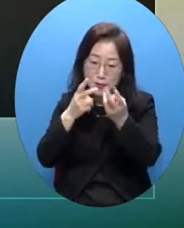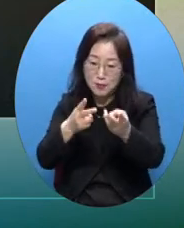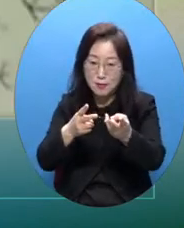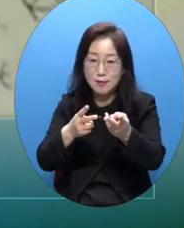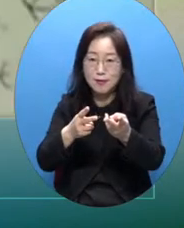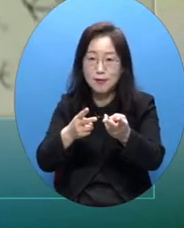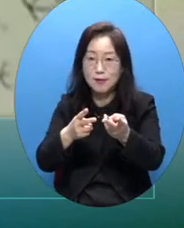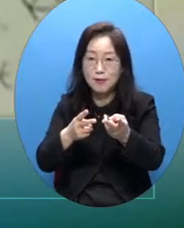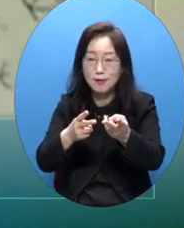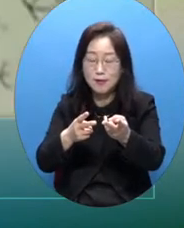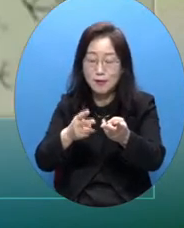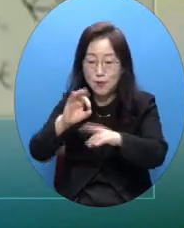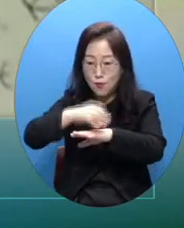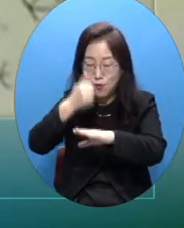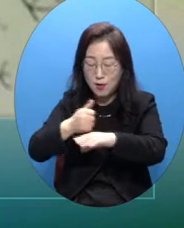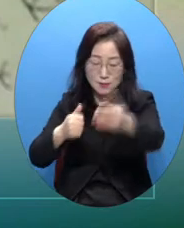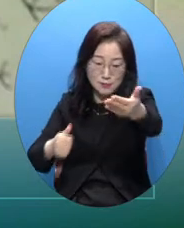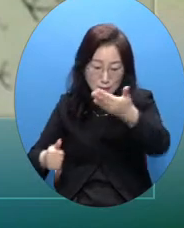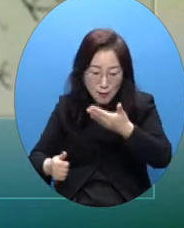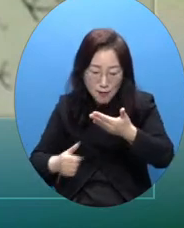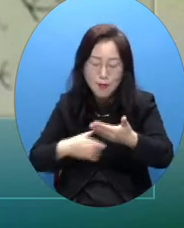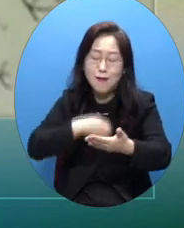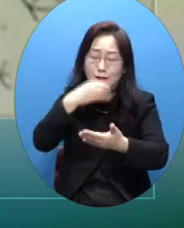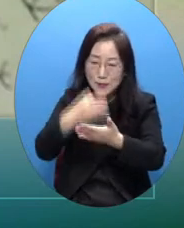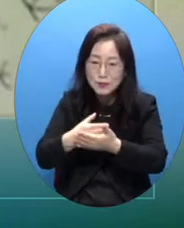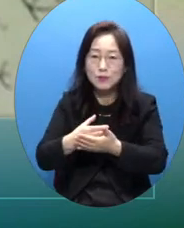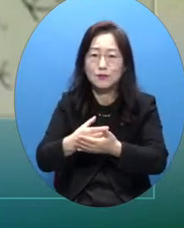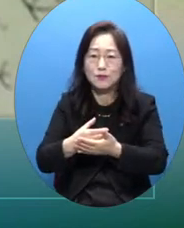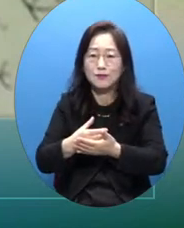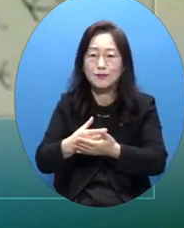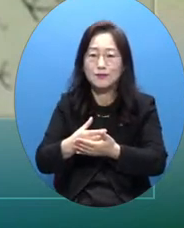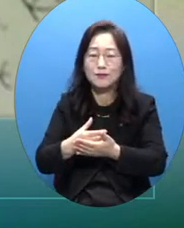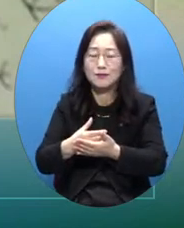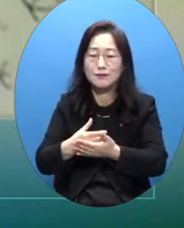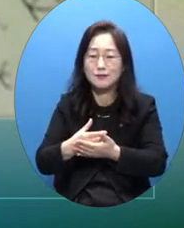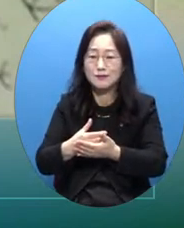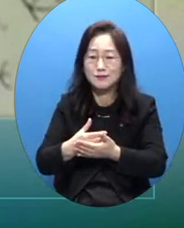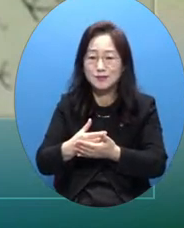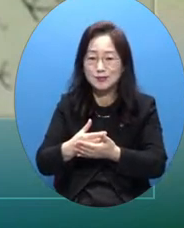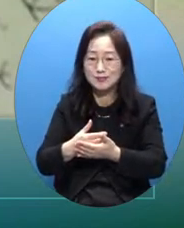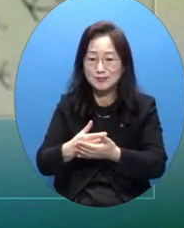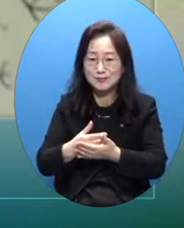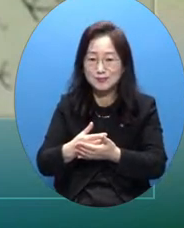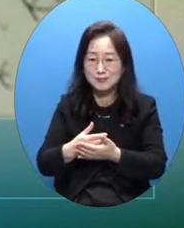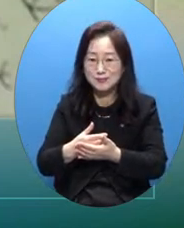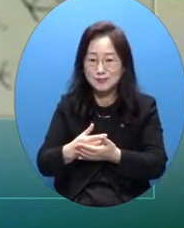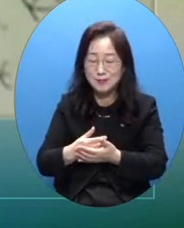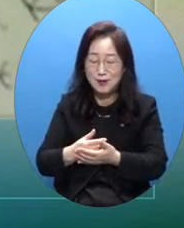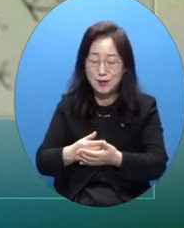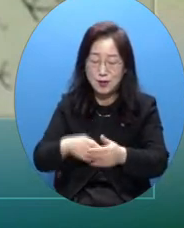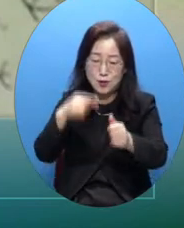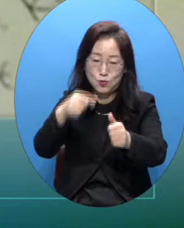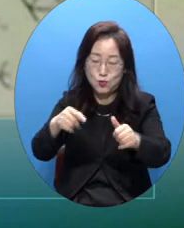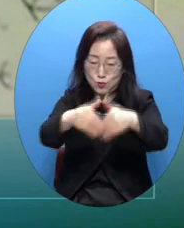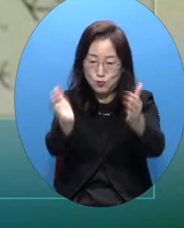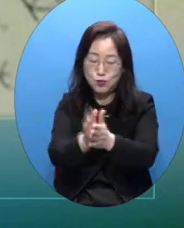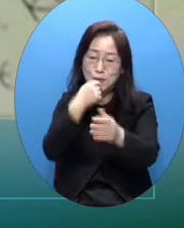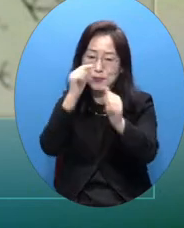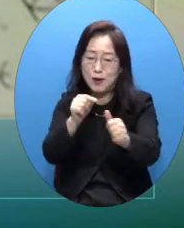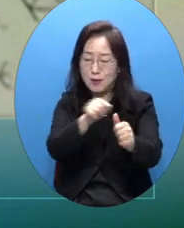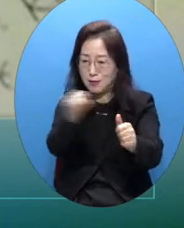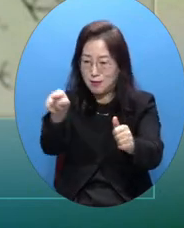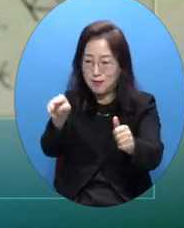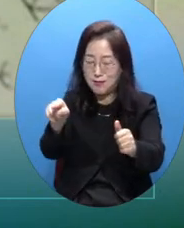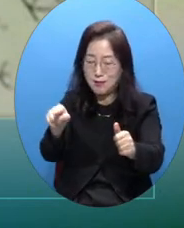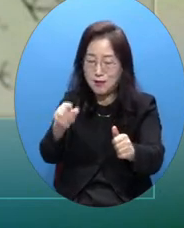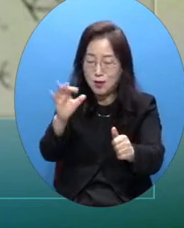he he wanted to go to Denmark to study abroad because Denmark was